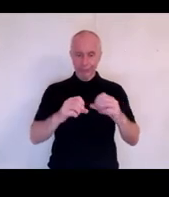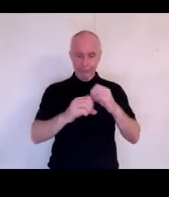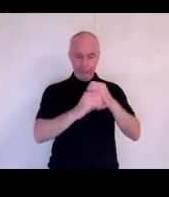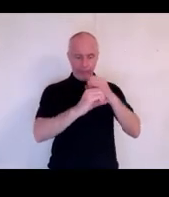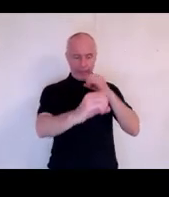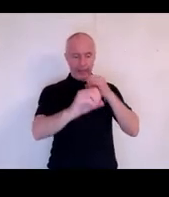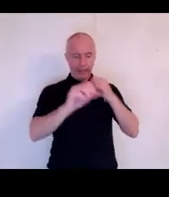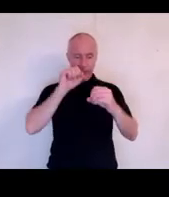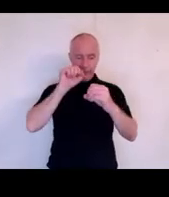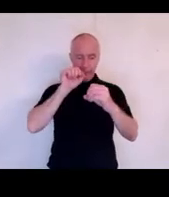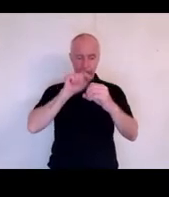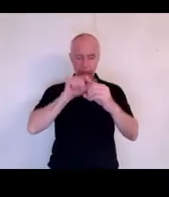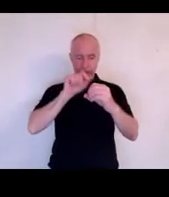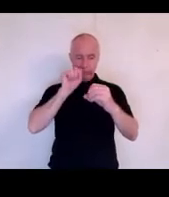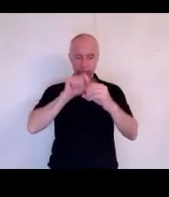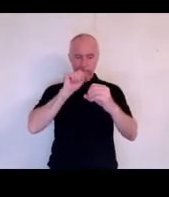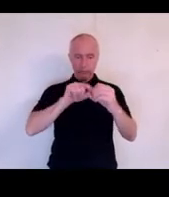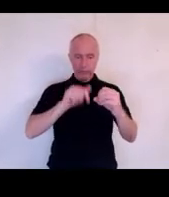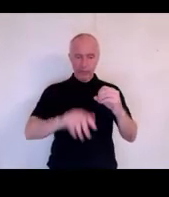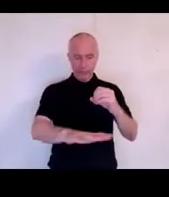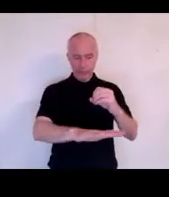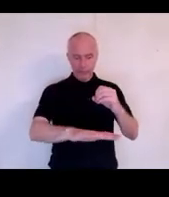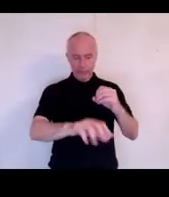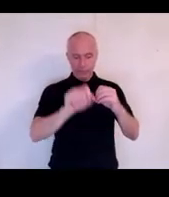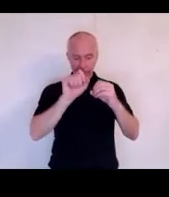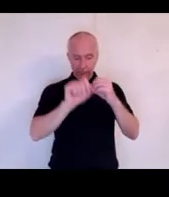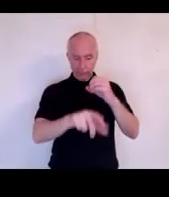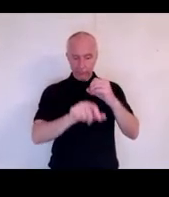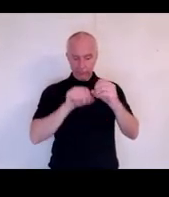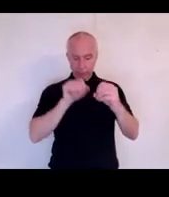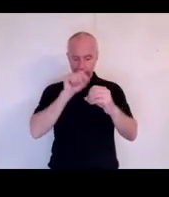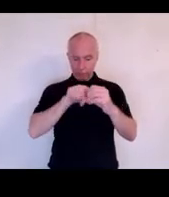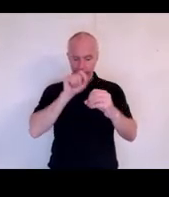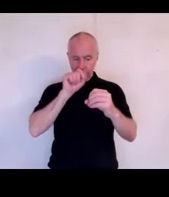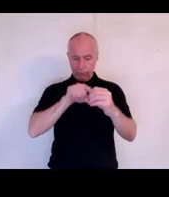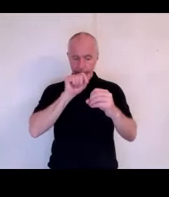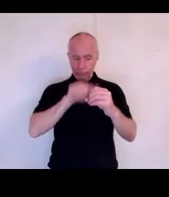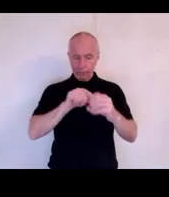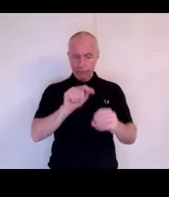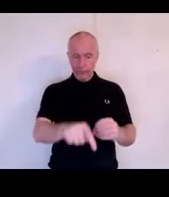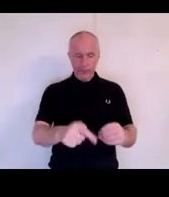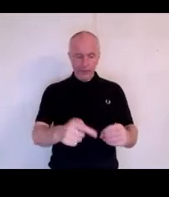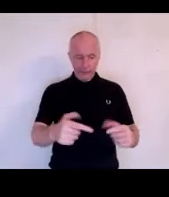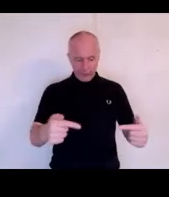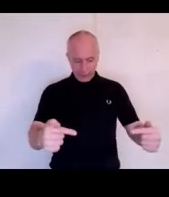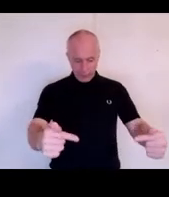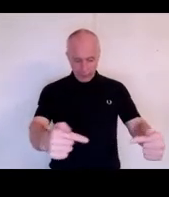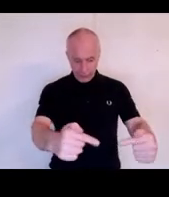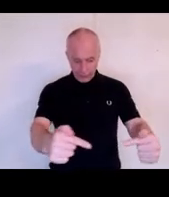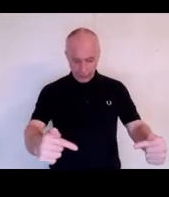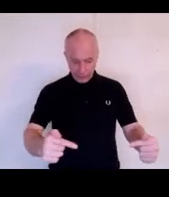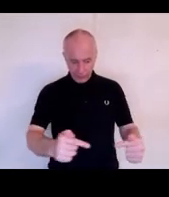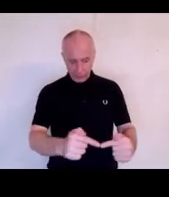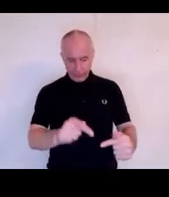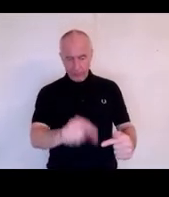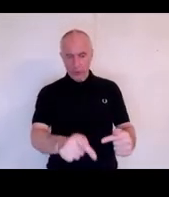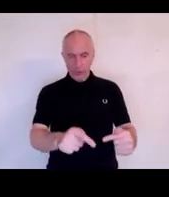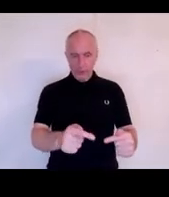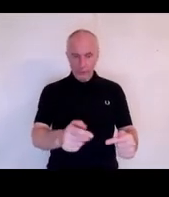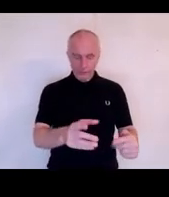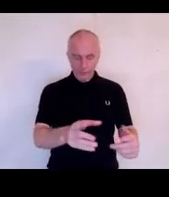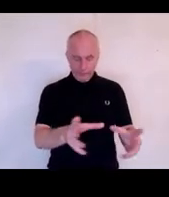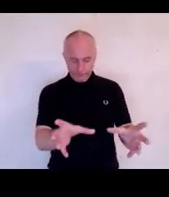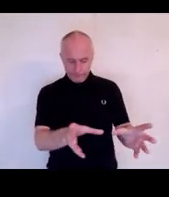chamber and a number of detectors around this chamber that are going to detect the fission going,